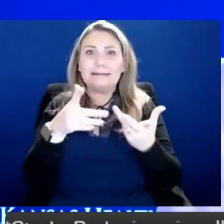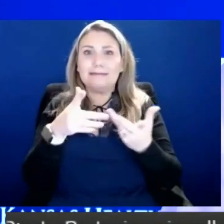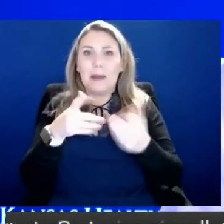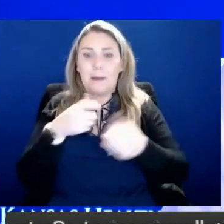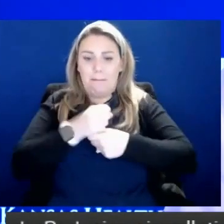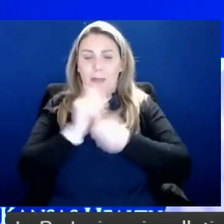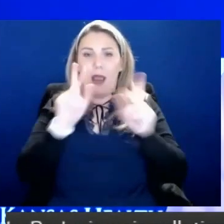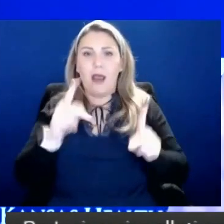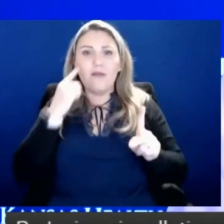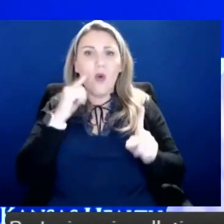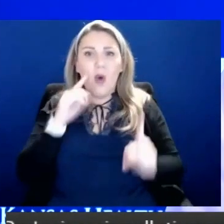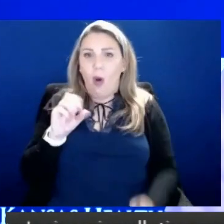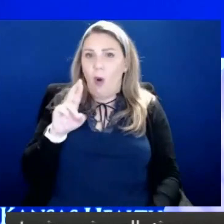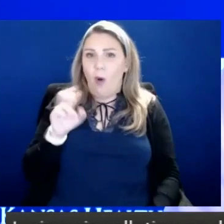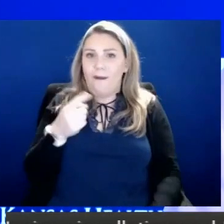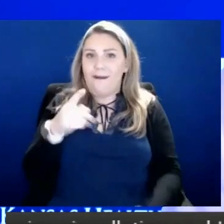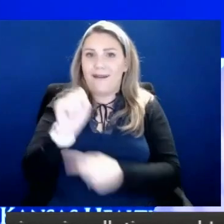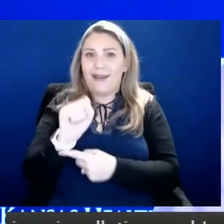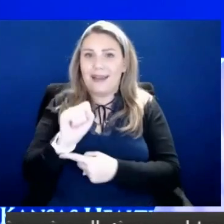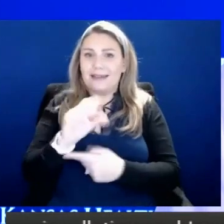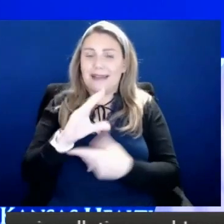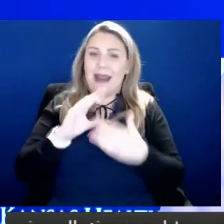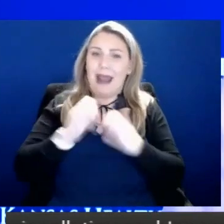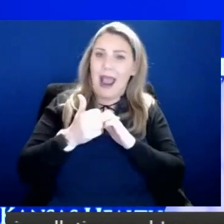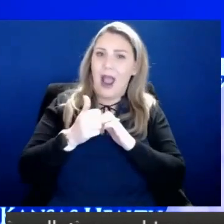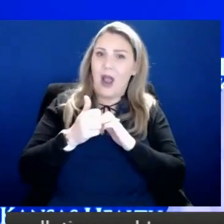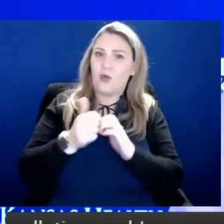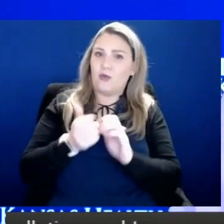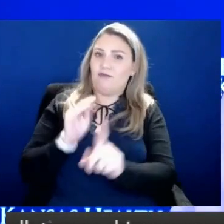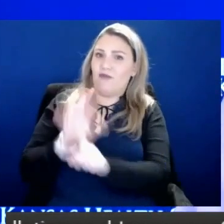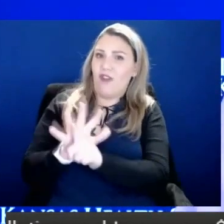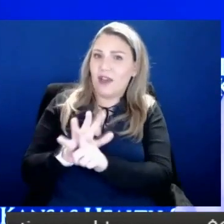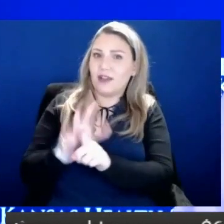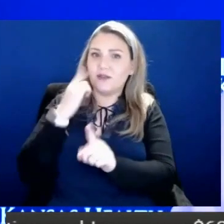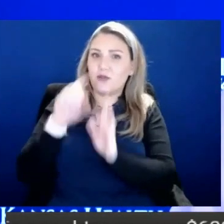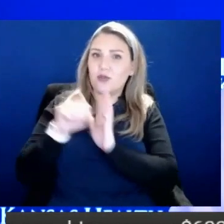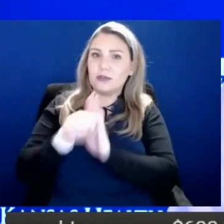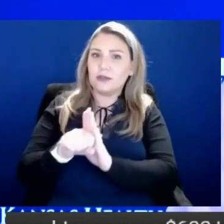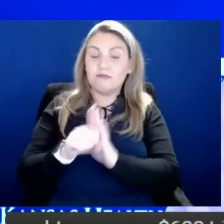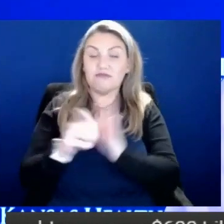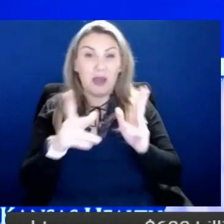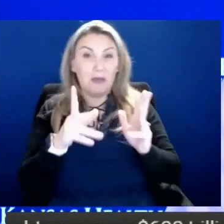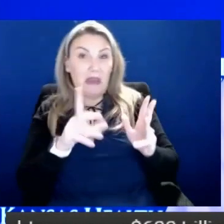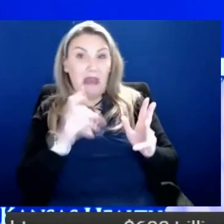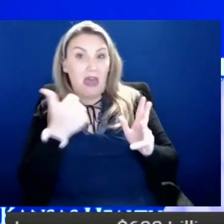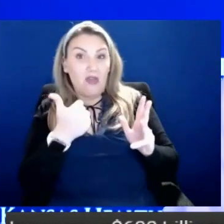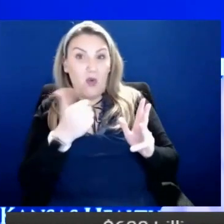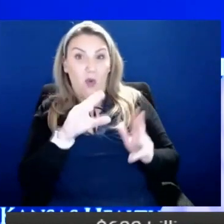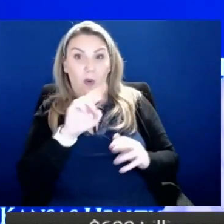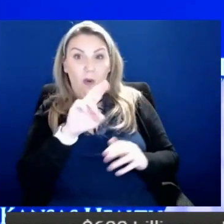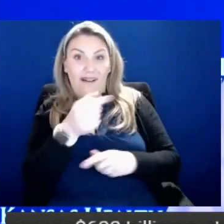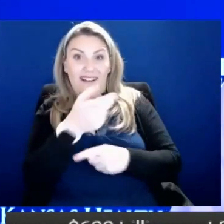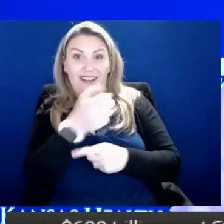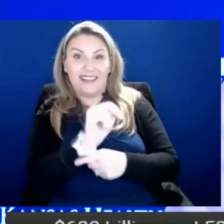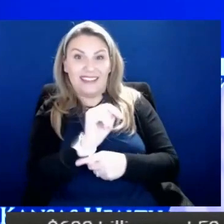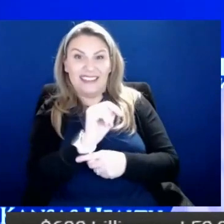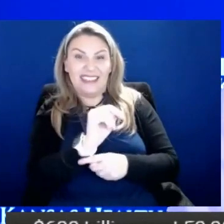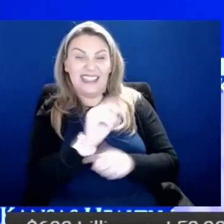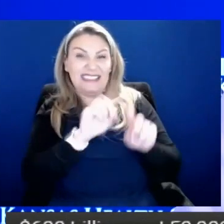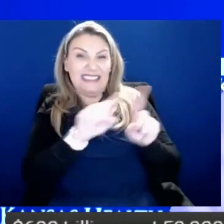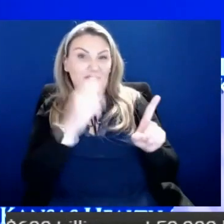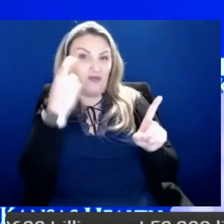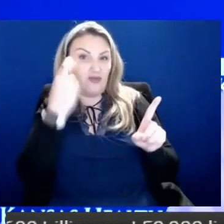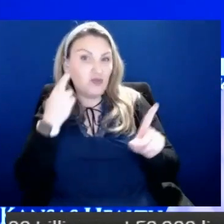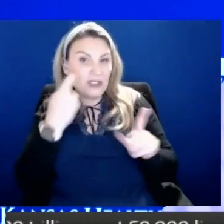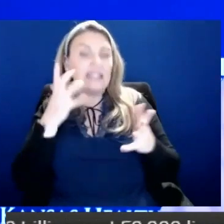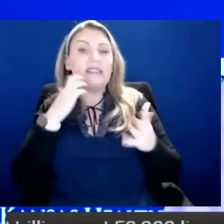may be one reason that you're having those symptoms. For a different, it may be the other. And as we move forward in this, we will be getting more